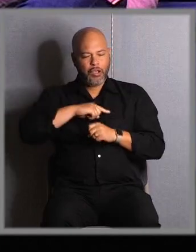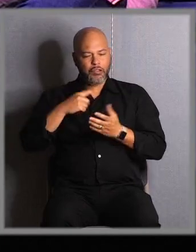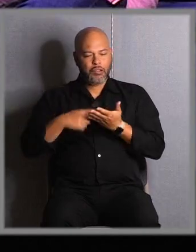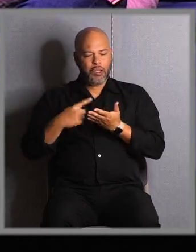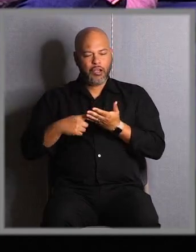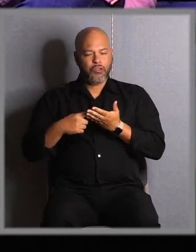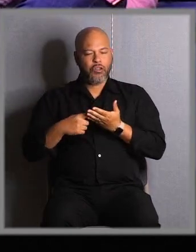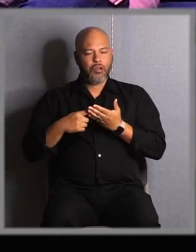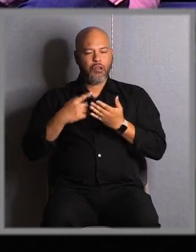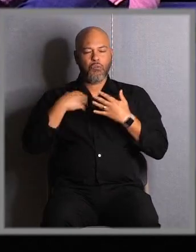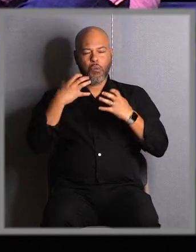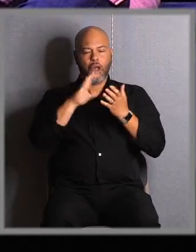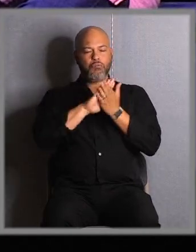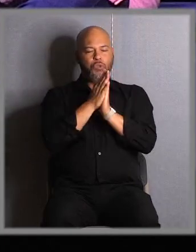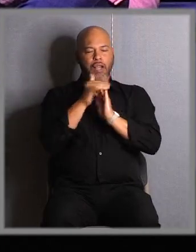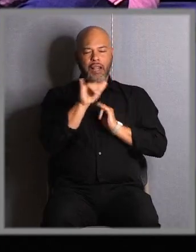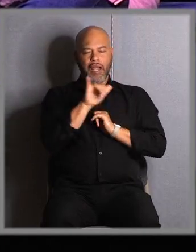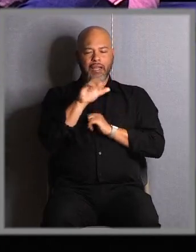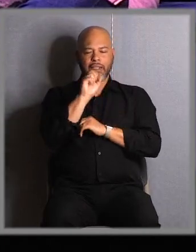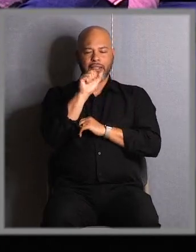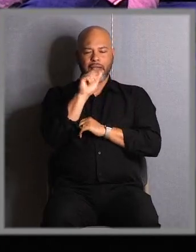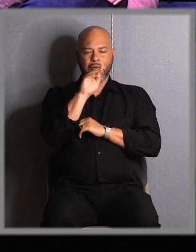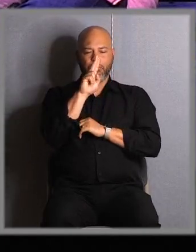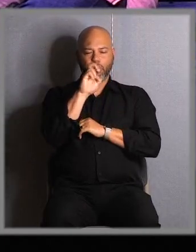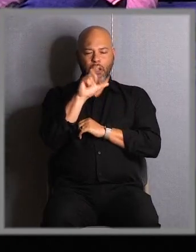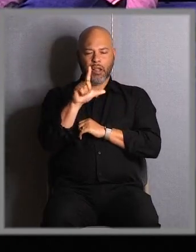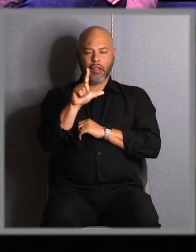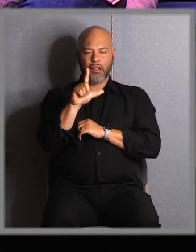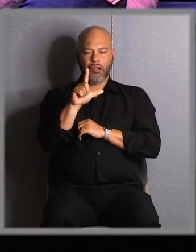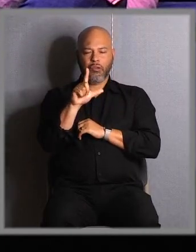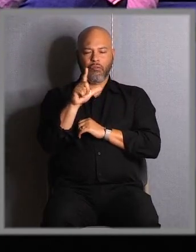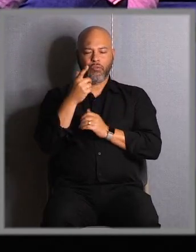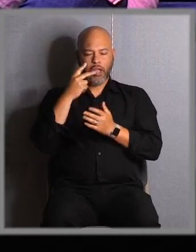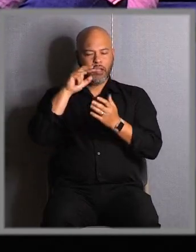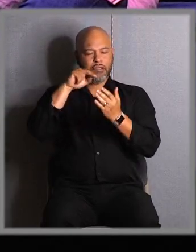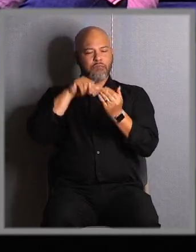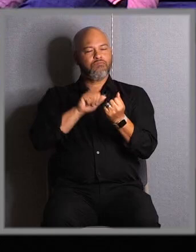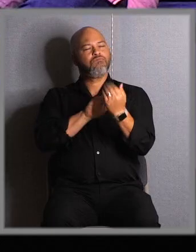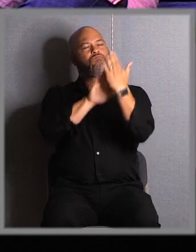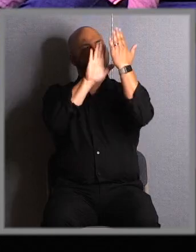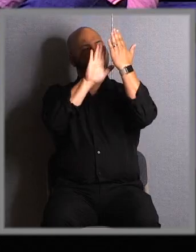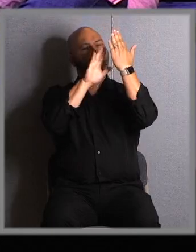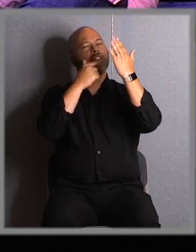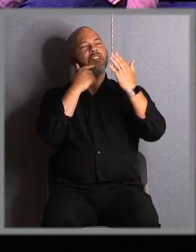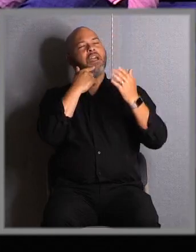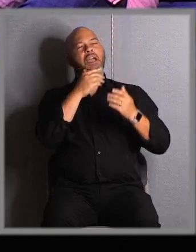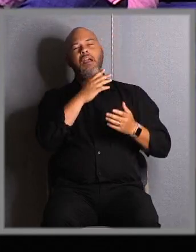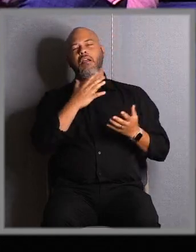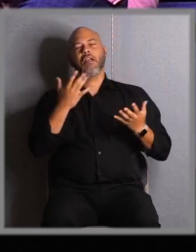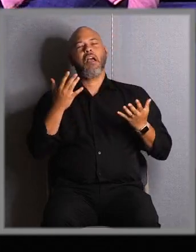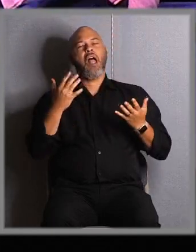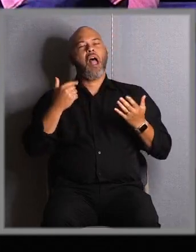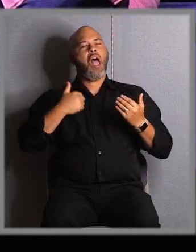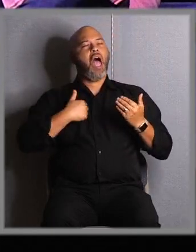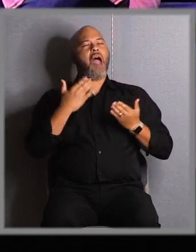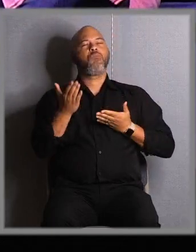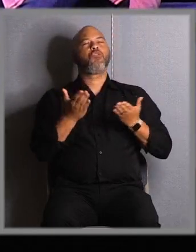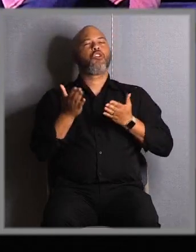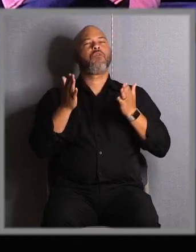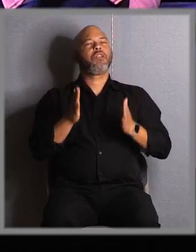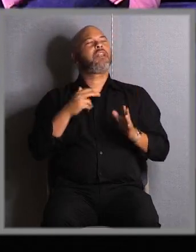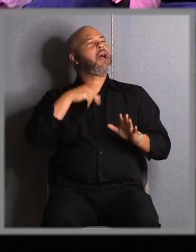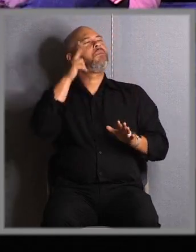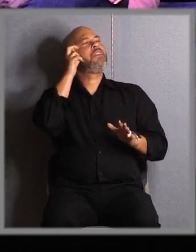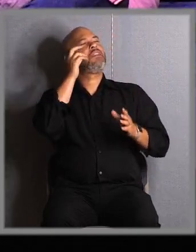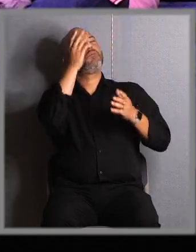be like Samuel and just stand before you and say, "Speak, Lord, for your servant is listening."